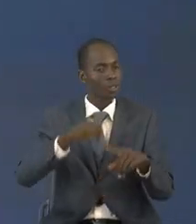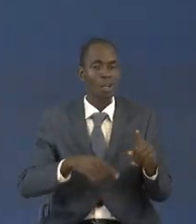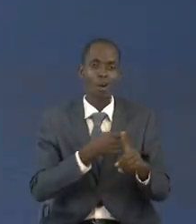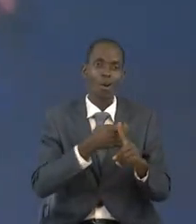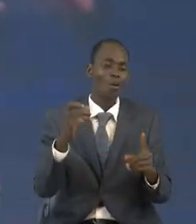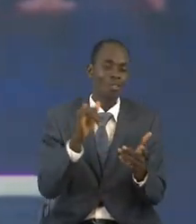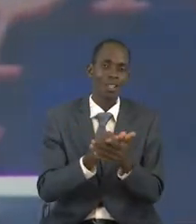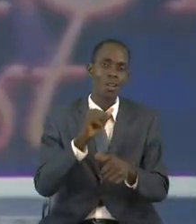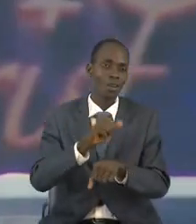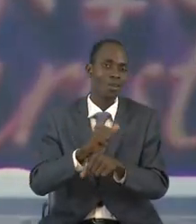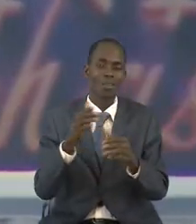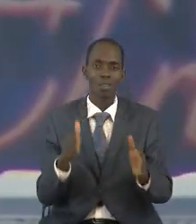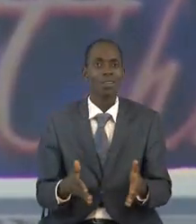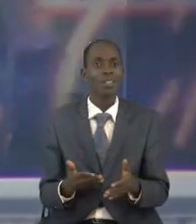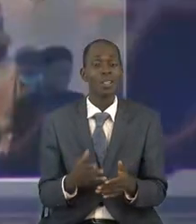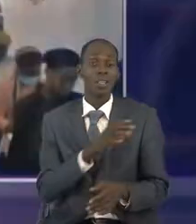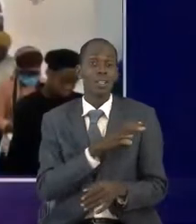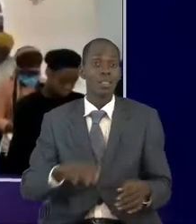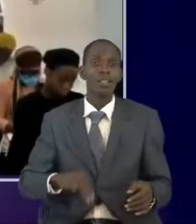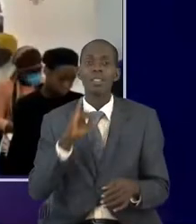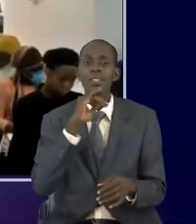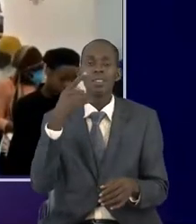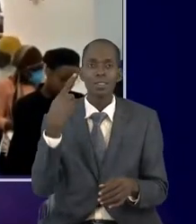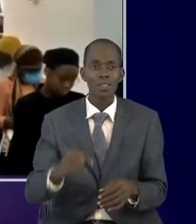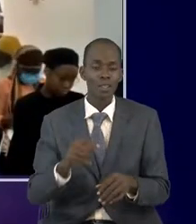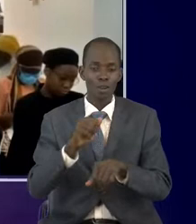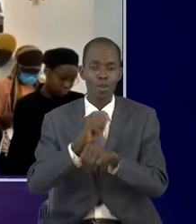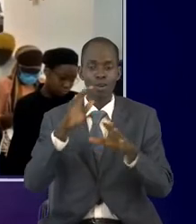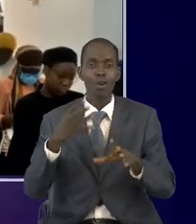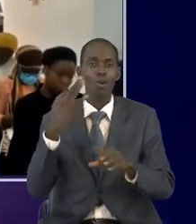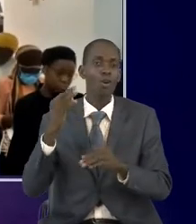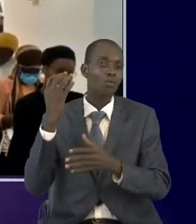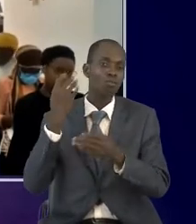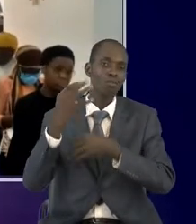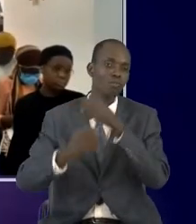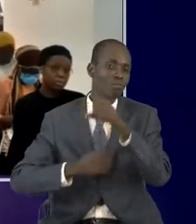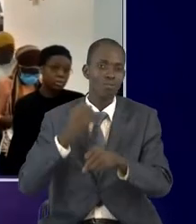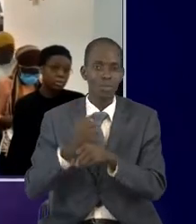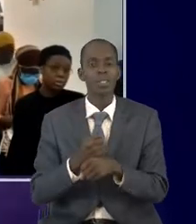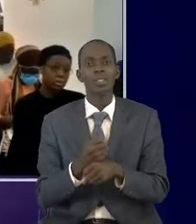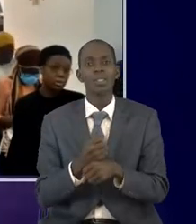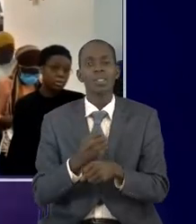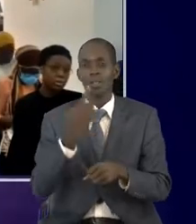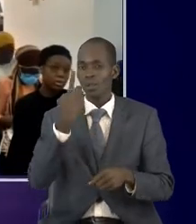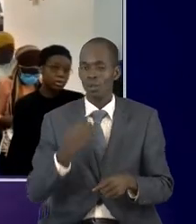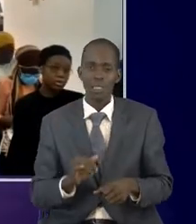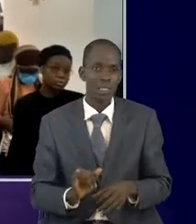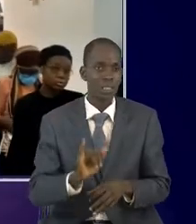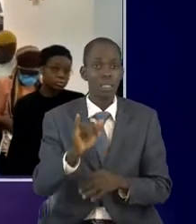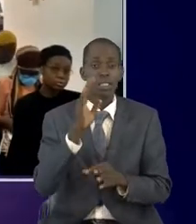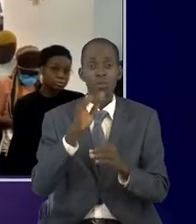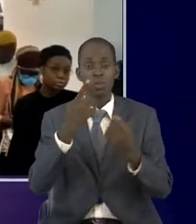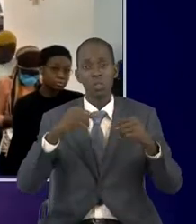rock. Christ is the rock of ages. It's there, eternal. If you try to kick against